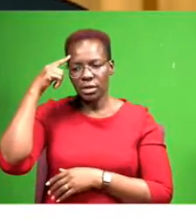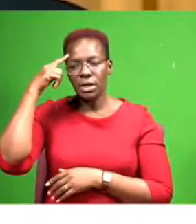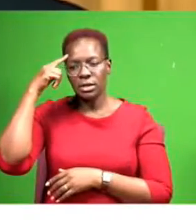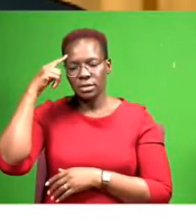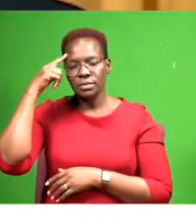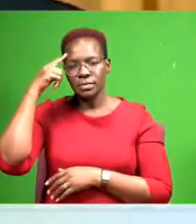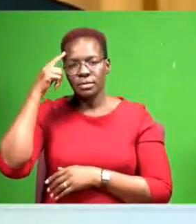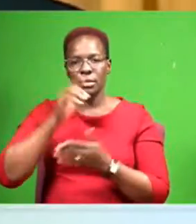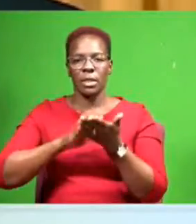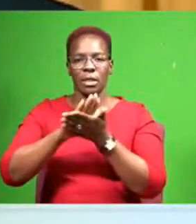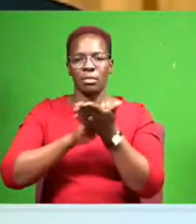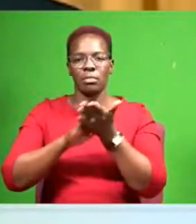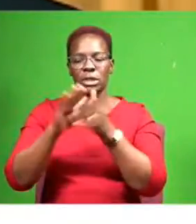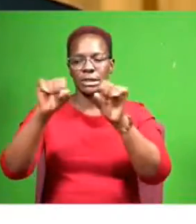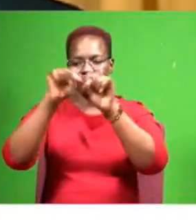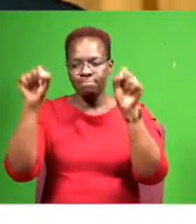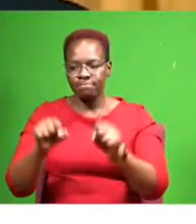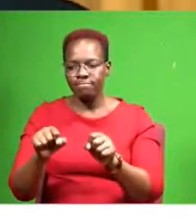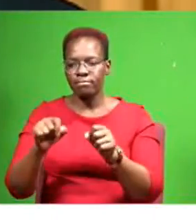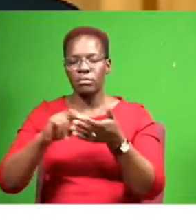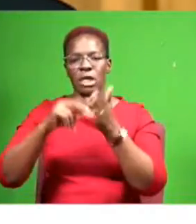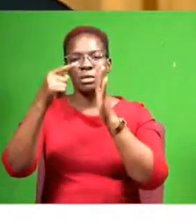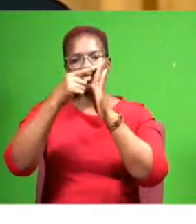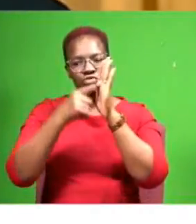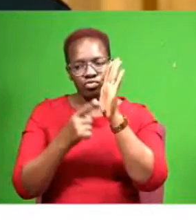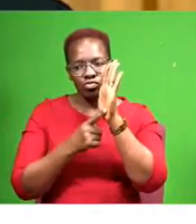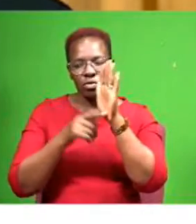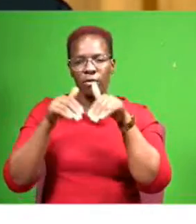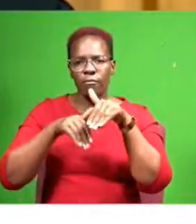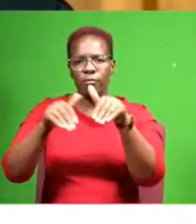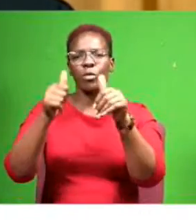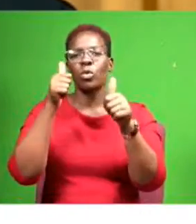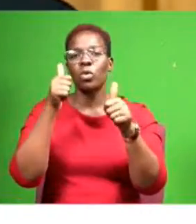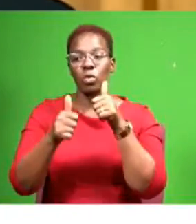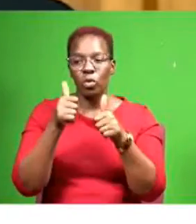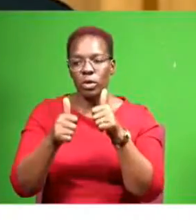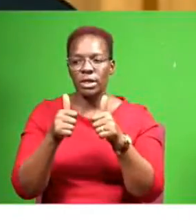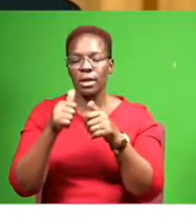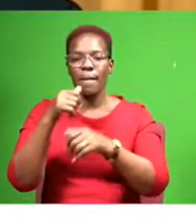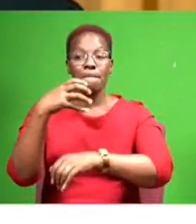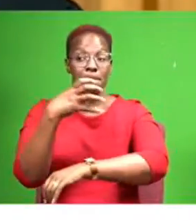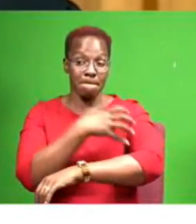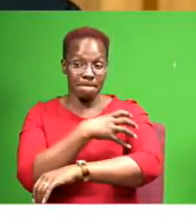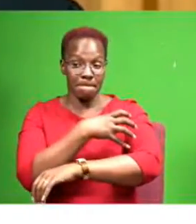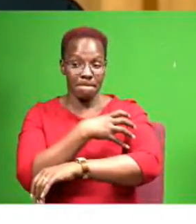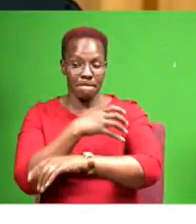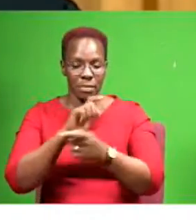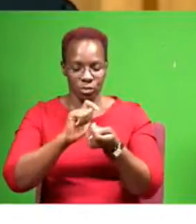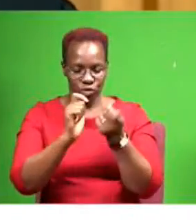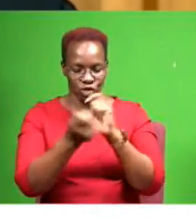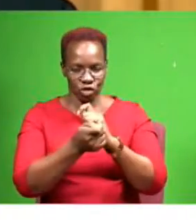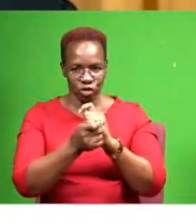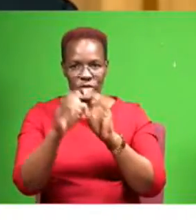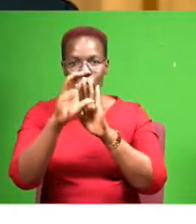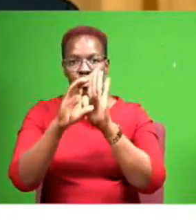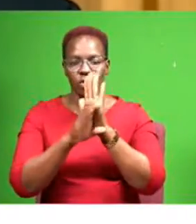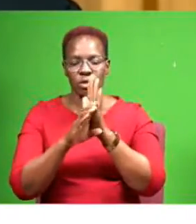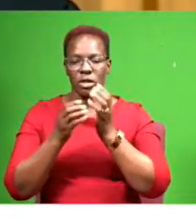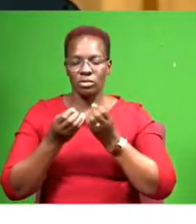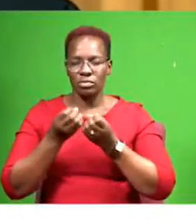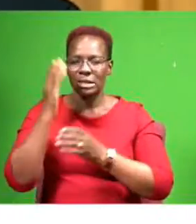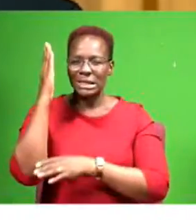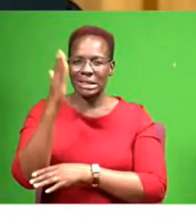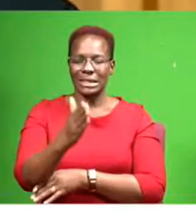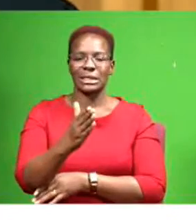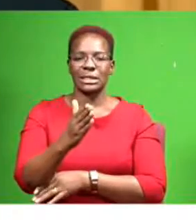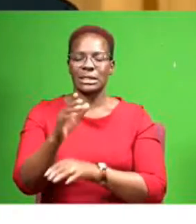the basic structure doctrine is a principle according to which the power to amend a constitution is expressly